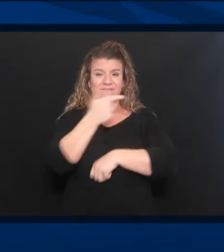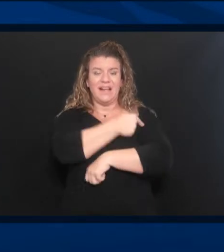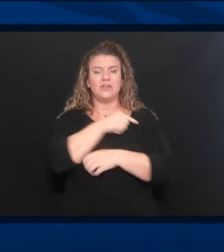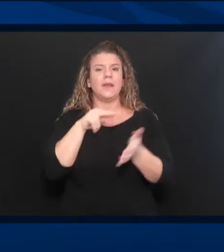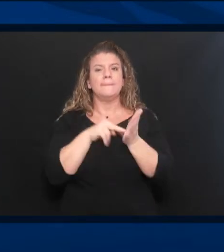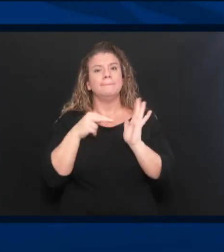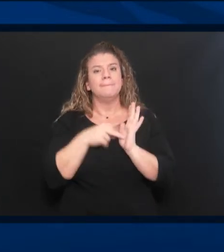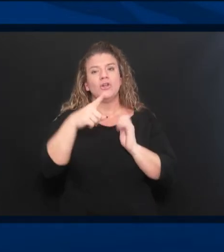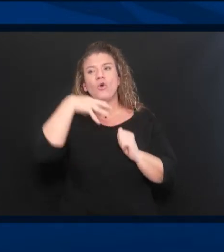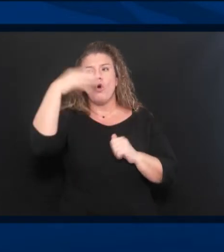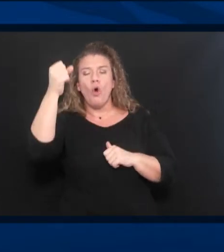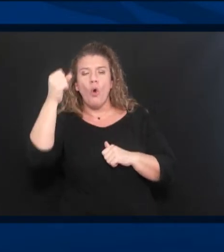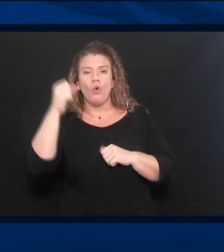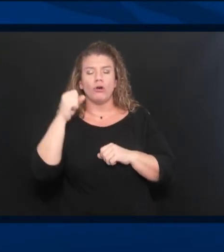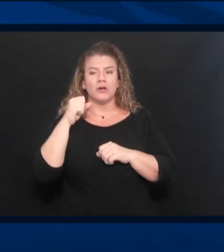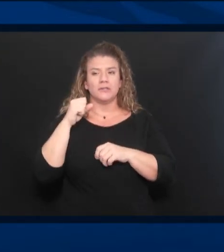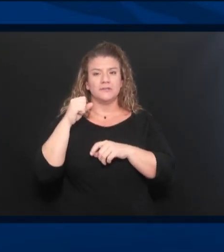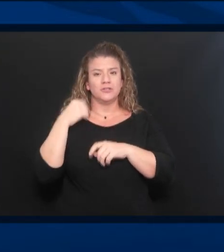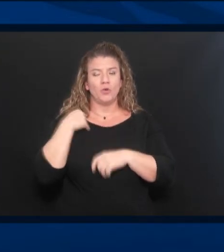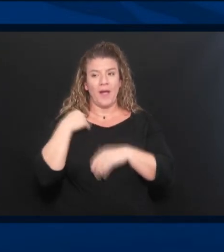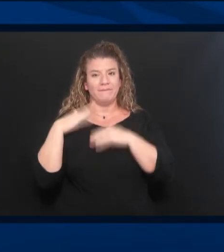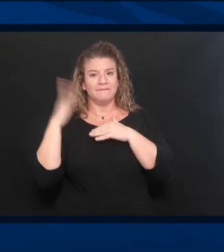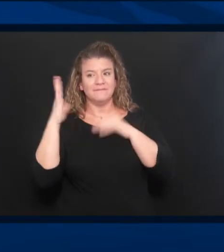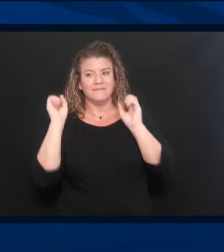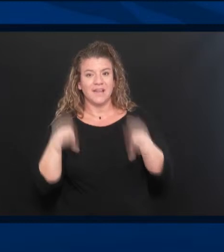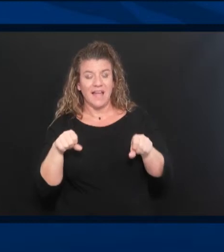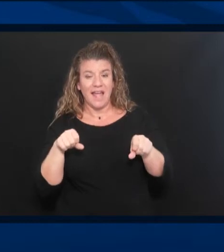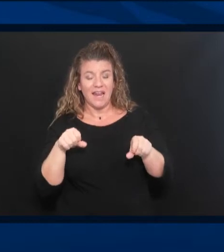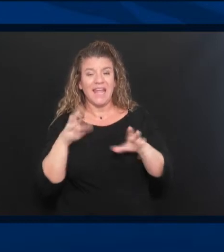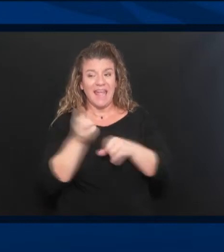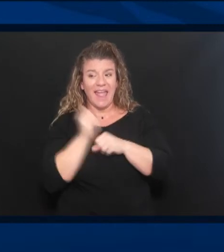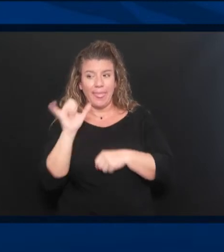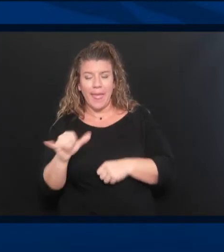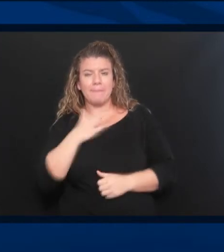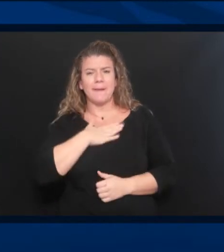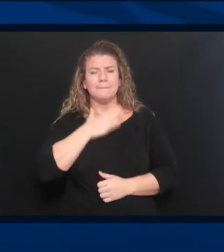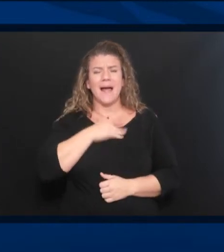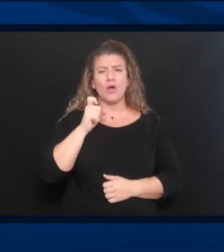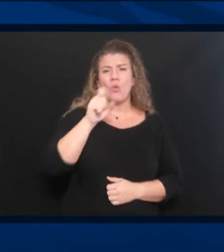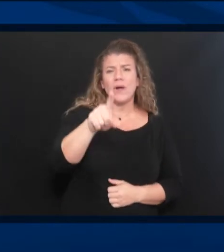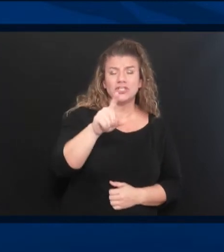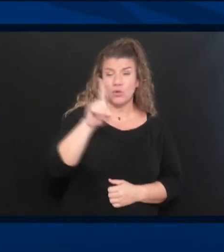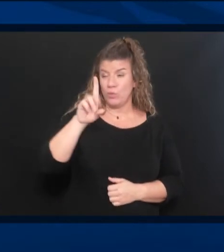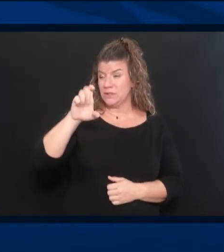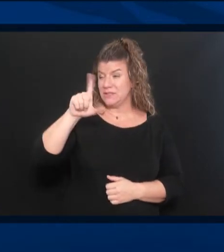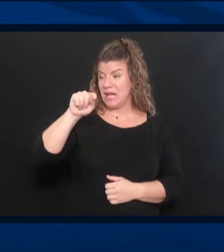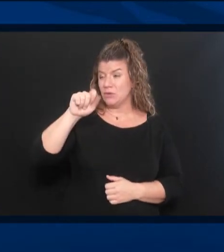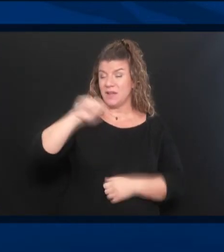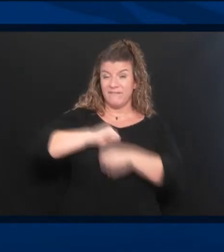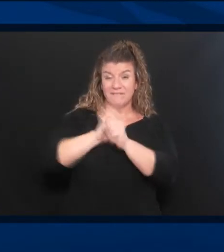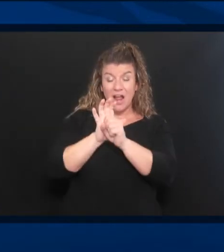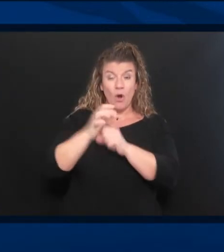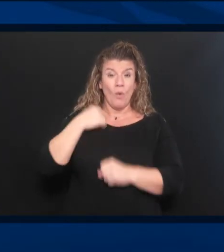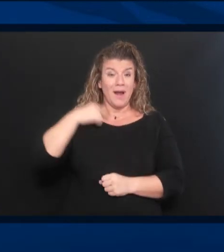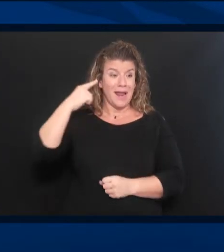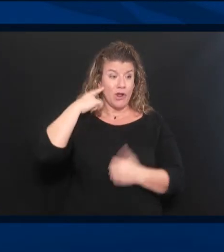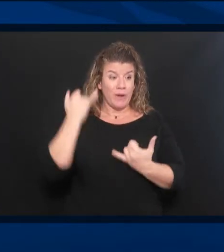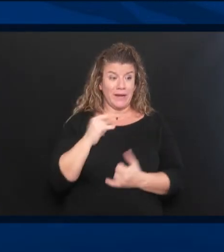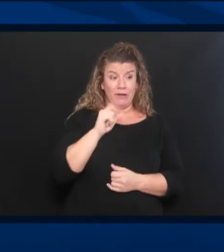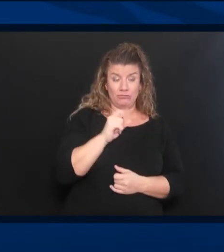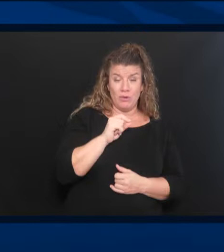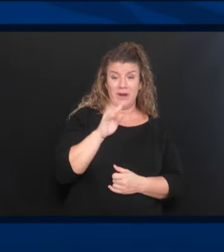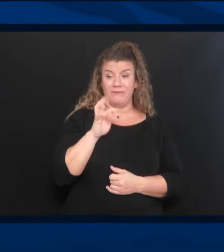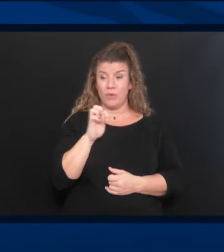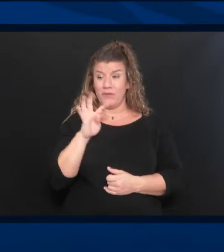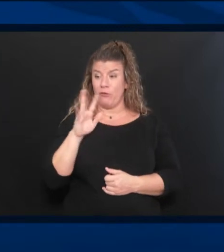old or if you have comorbidities, you should definitely get it. My question is, with this Delta variant, and we're hearing a 20-year-old, a 40-year-old, 43-year-old,